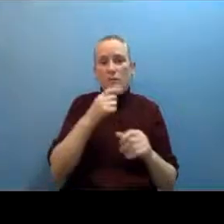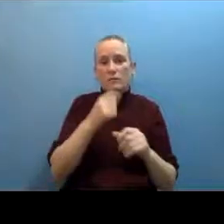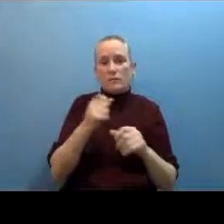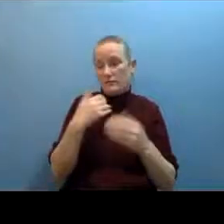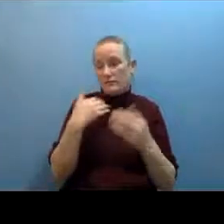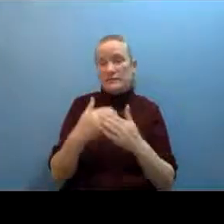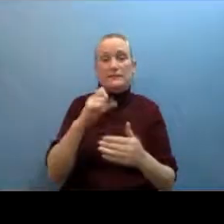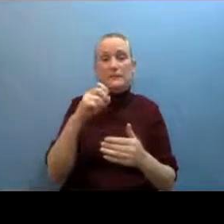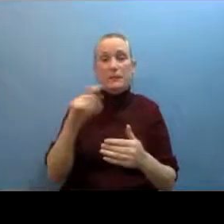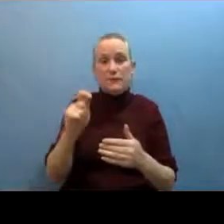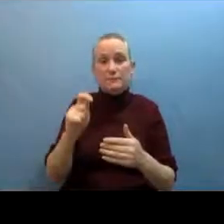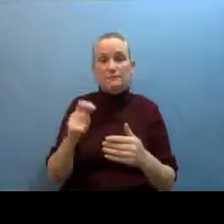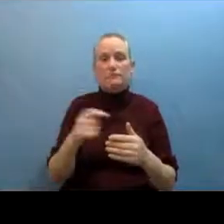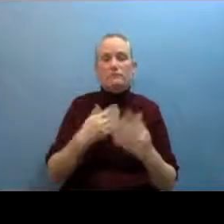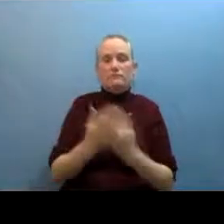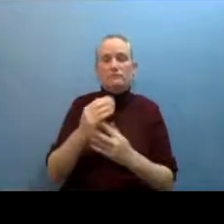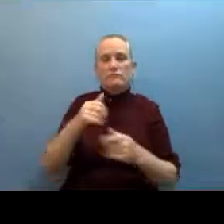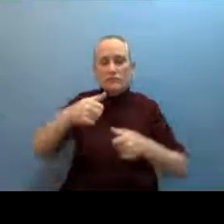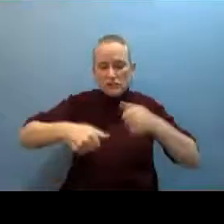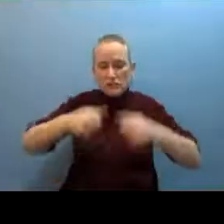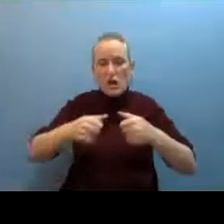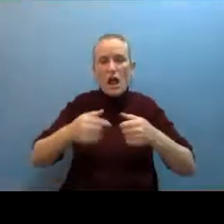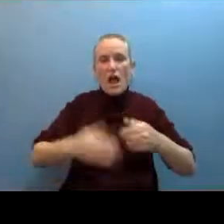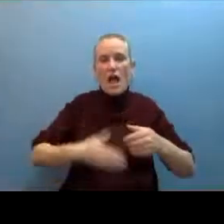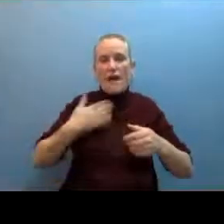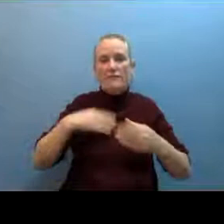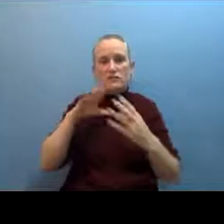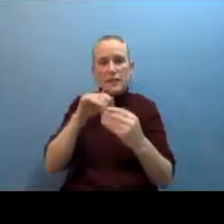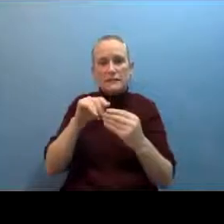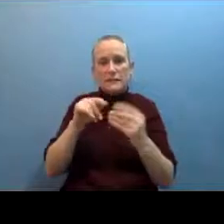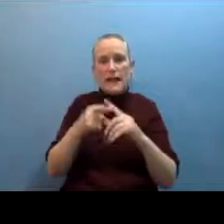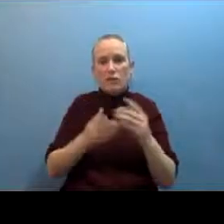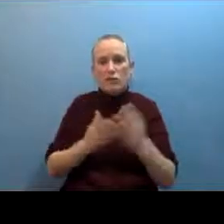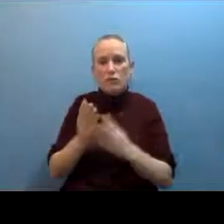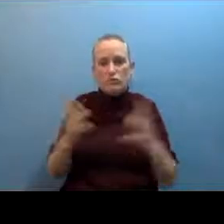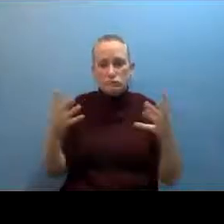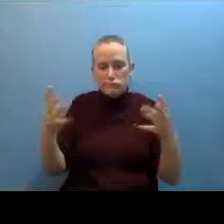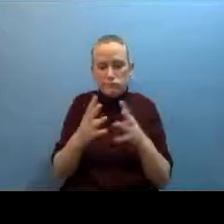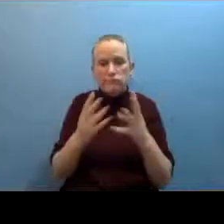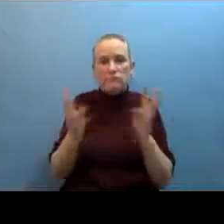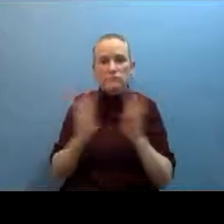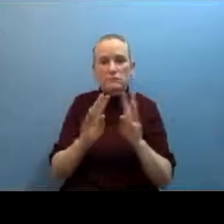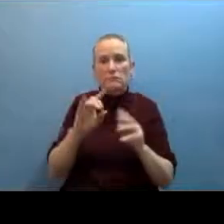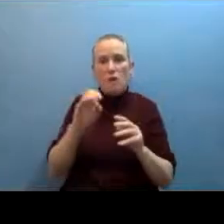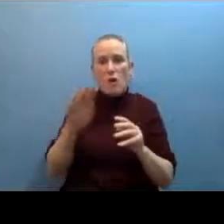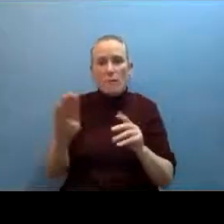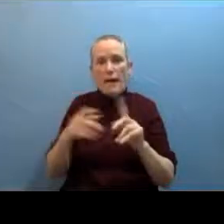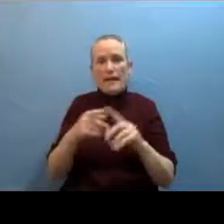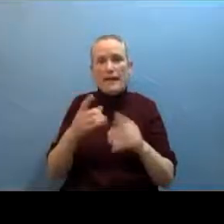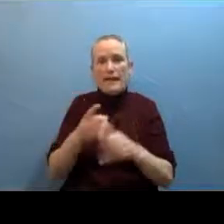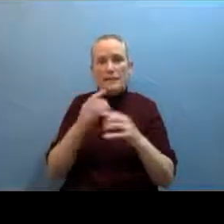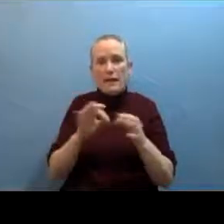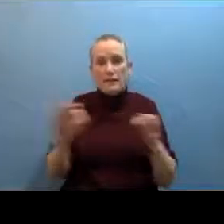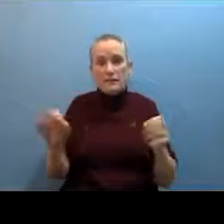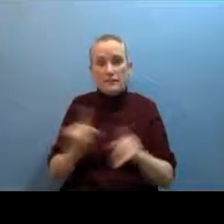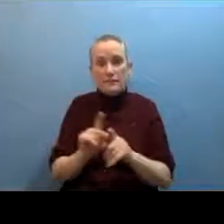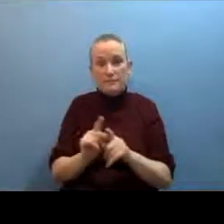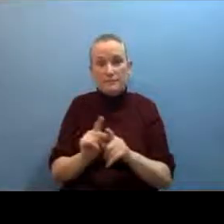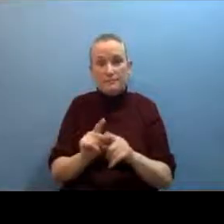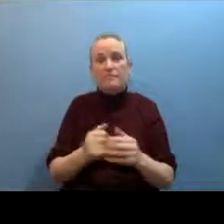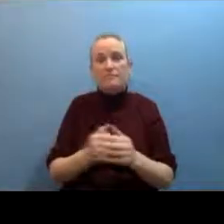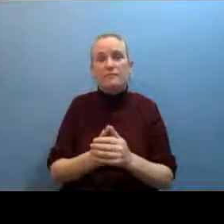live chat, what's coming up in the hubs, and through the helpline as well. So generally for young people,